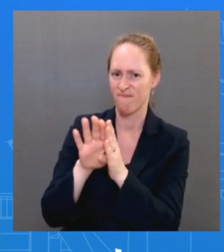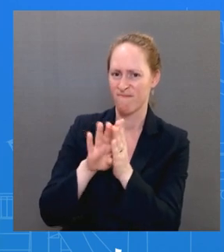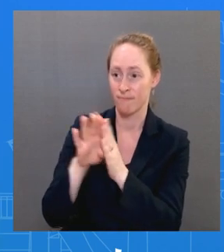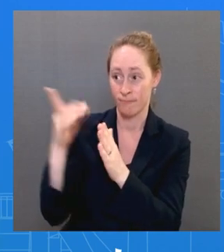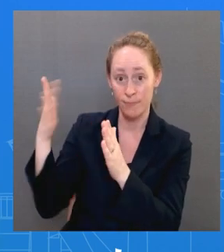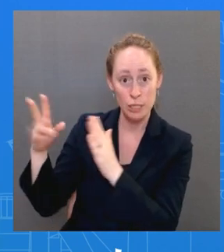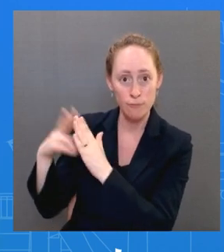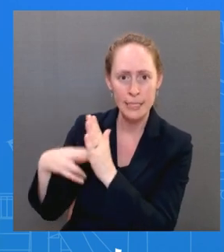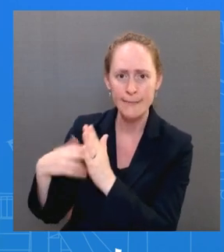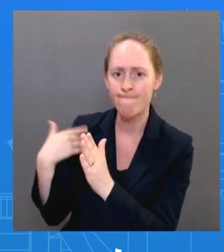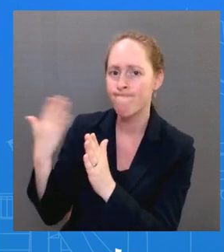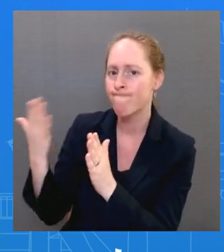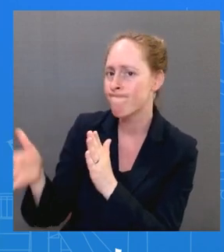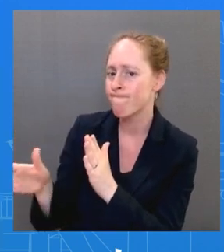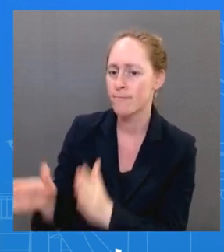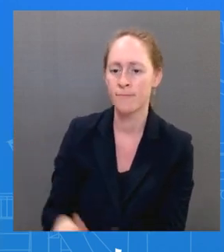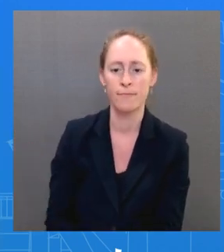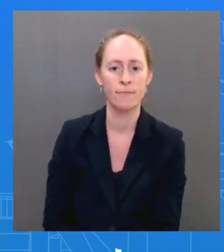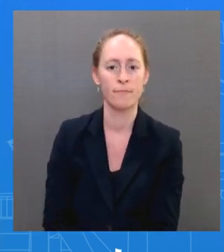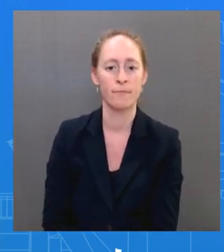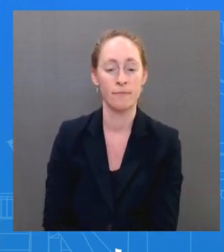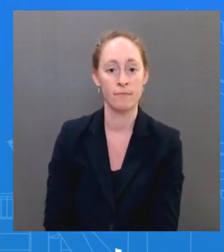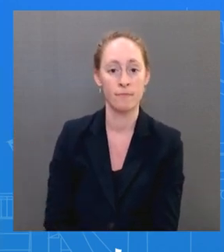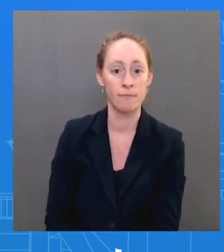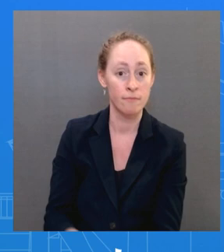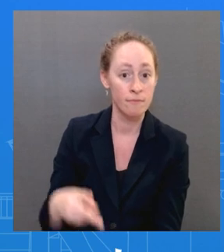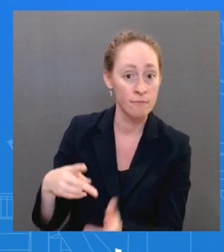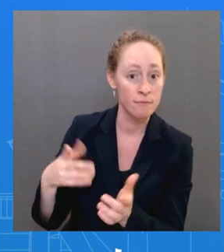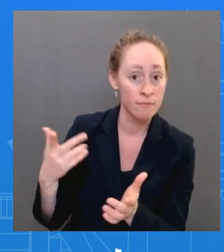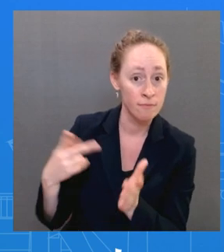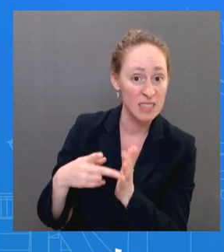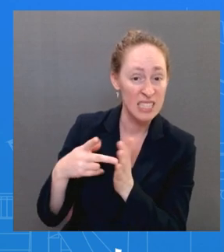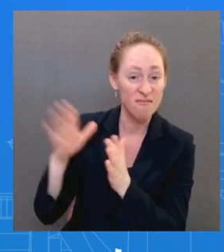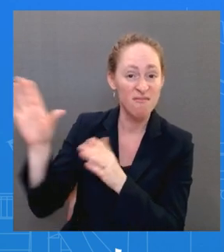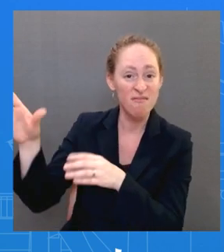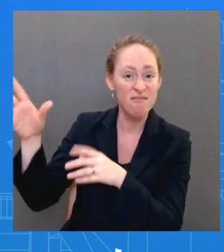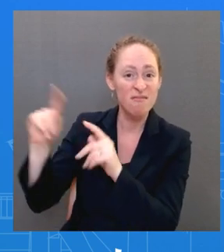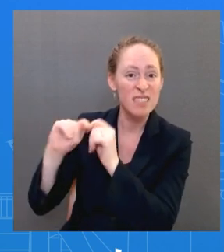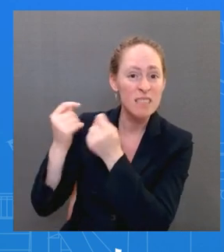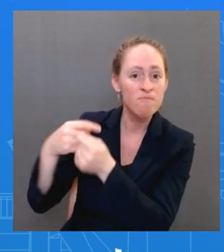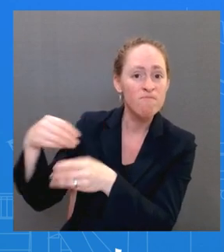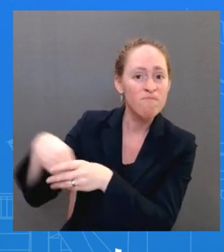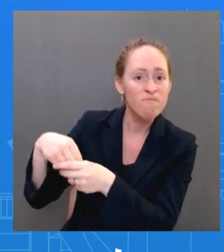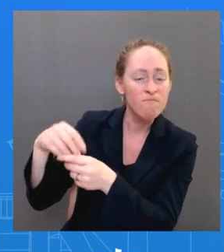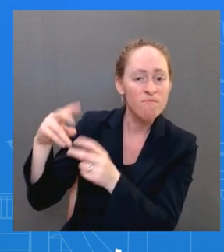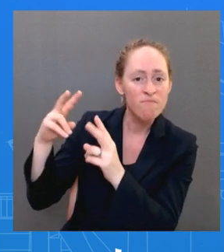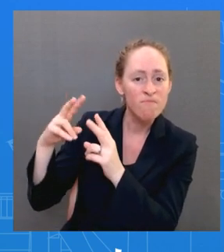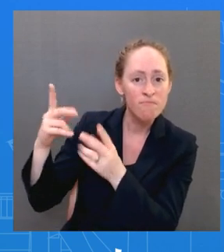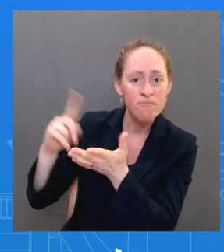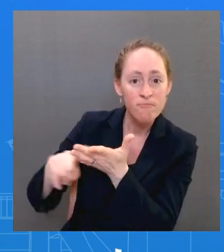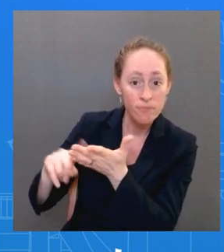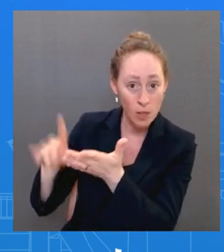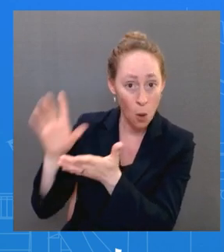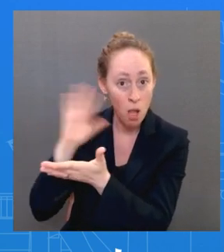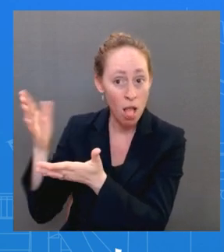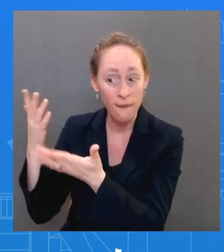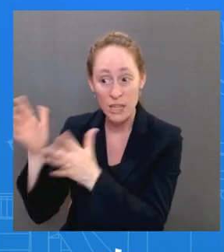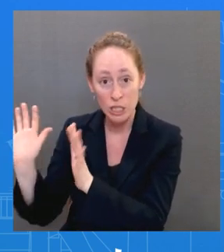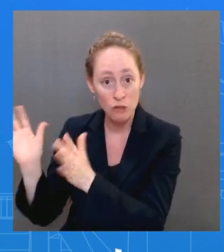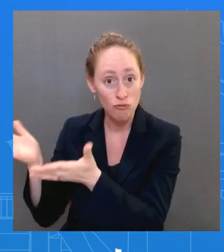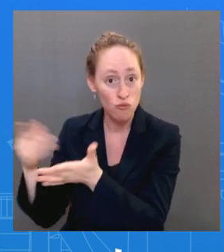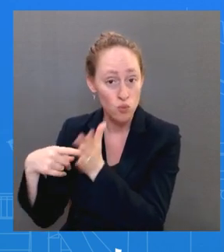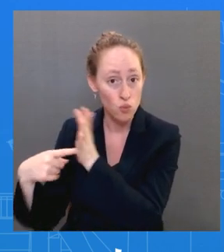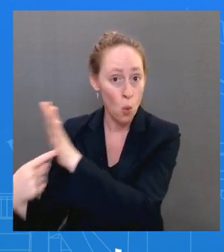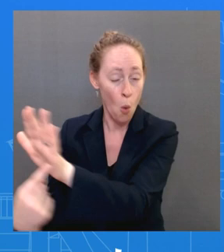be receiving from his advisors. Yes. Will that be made public or? I don't know which. I mean, the president gets lots of reports